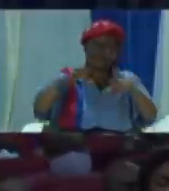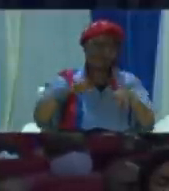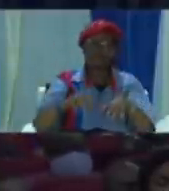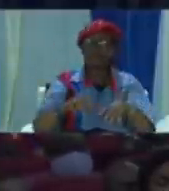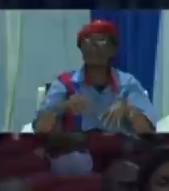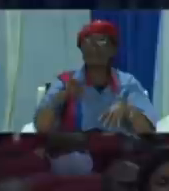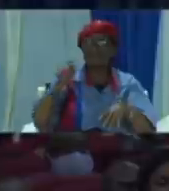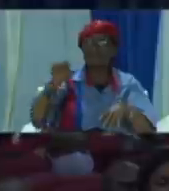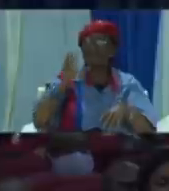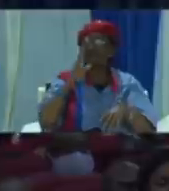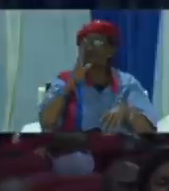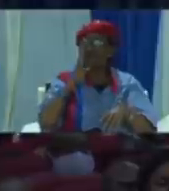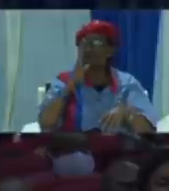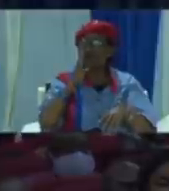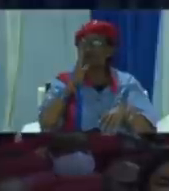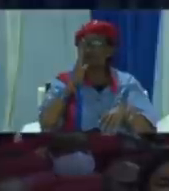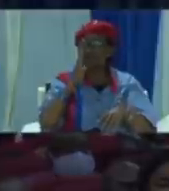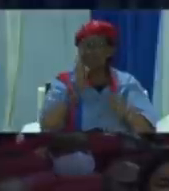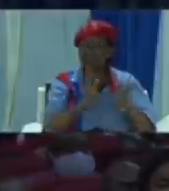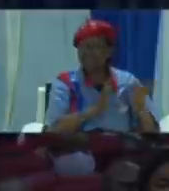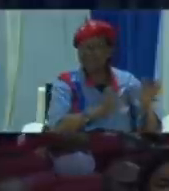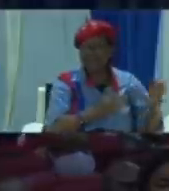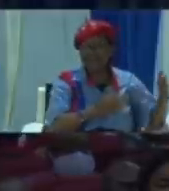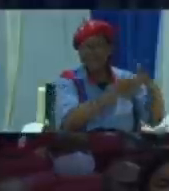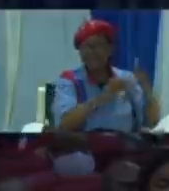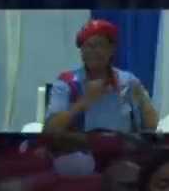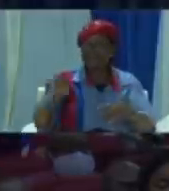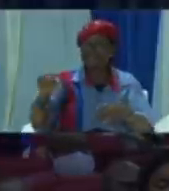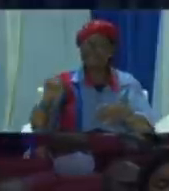The mother plotted against him.